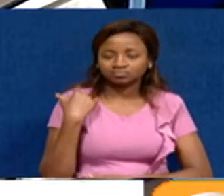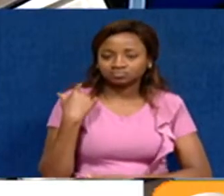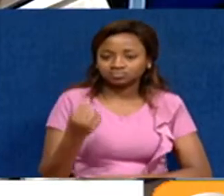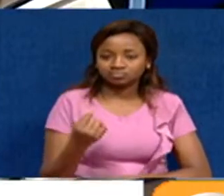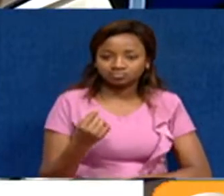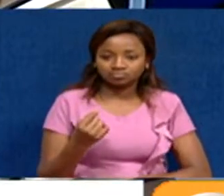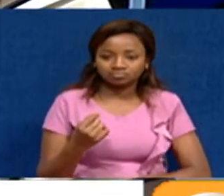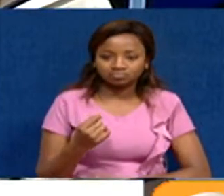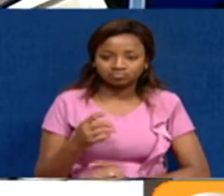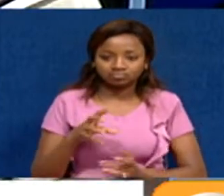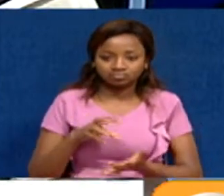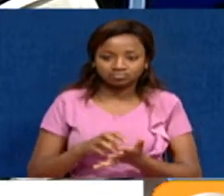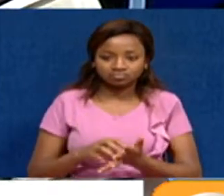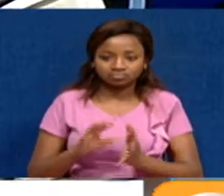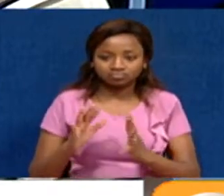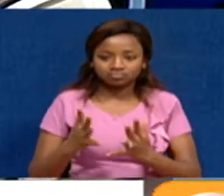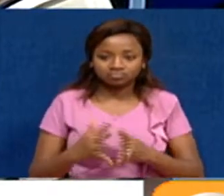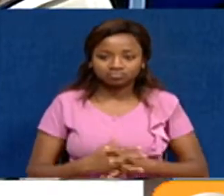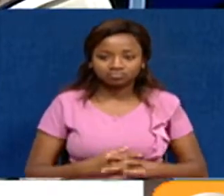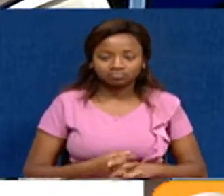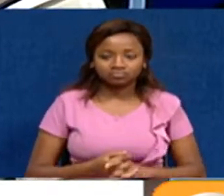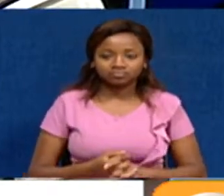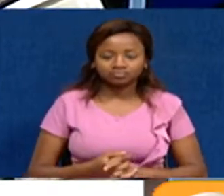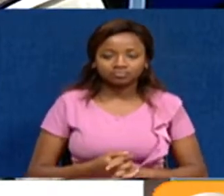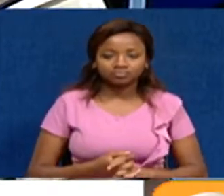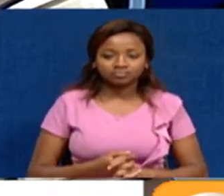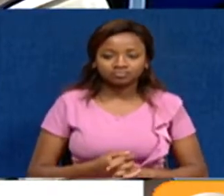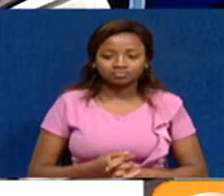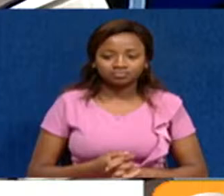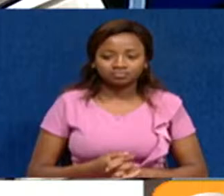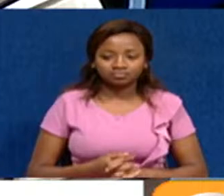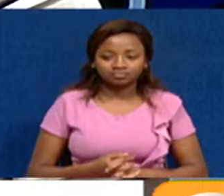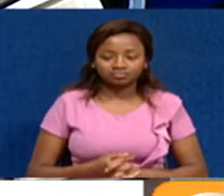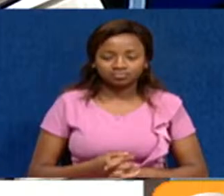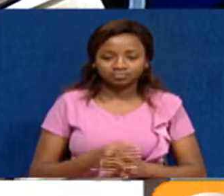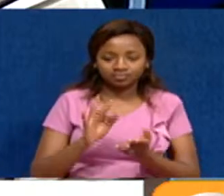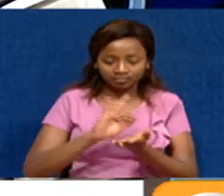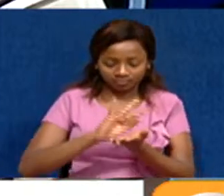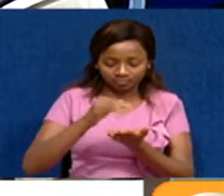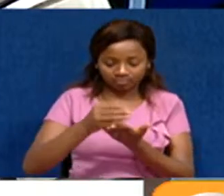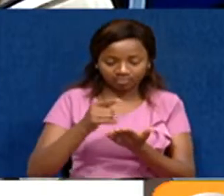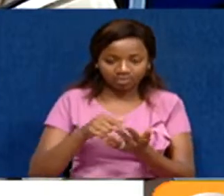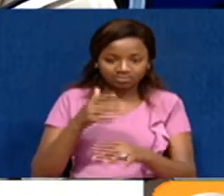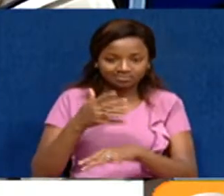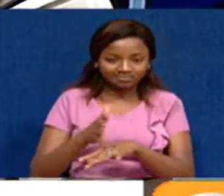to the reports that were out there, it was all about misappropriation of funds.